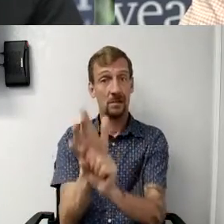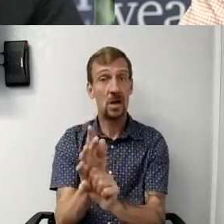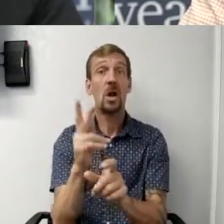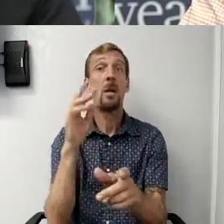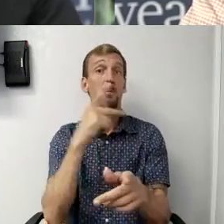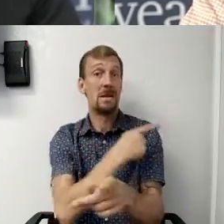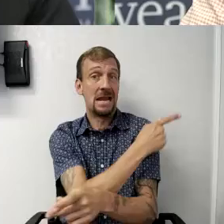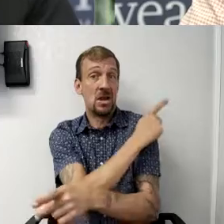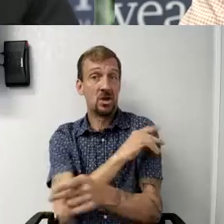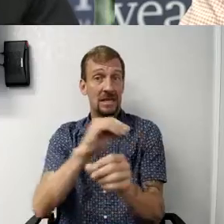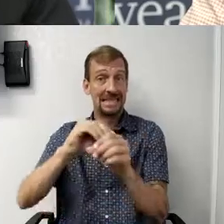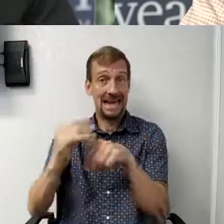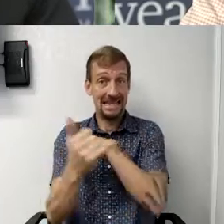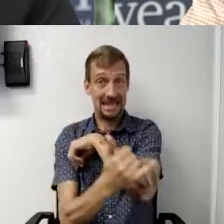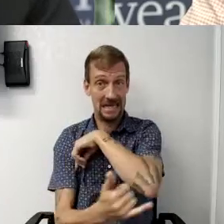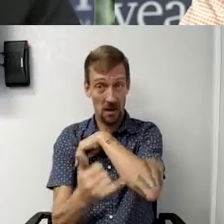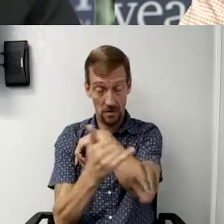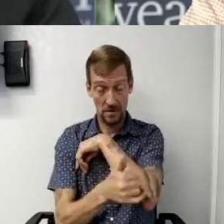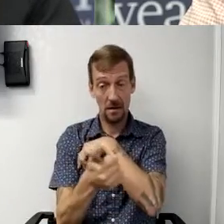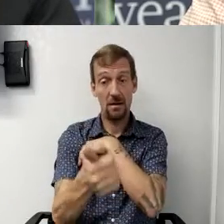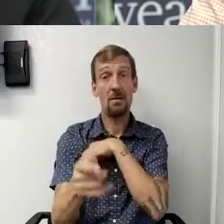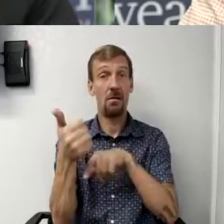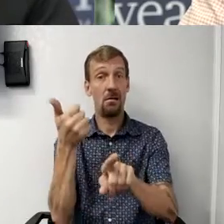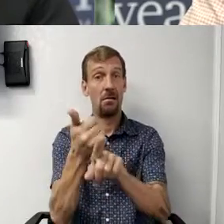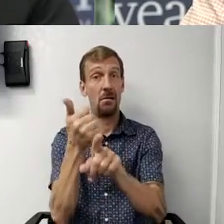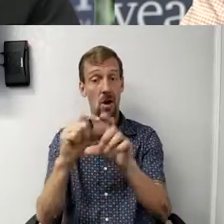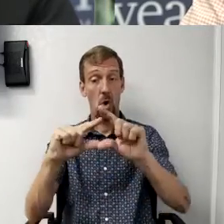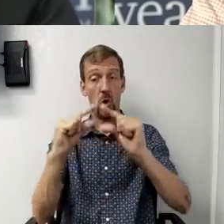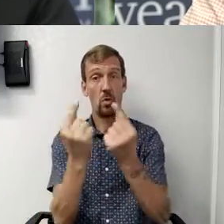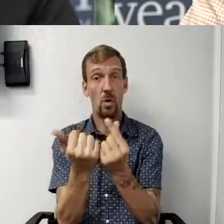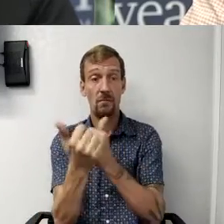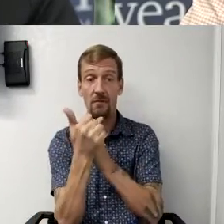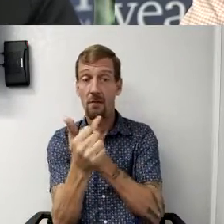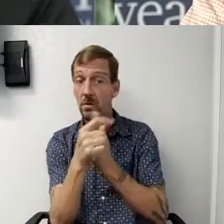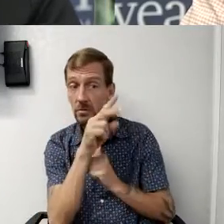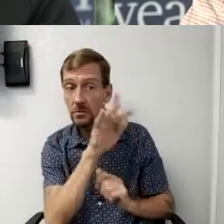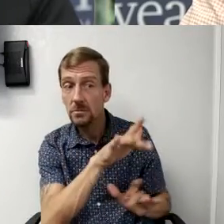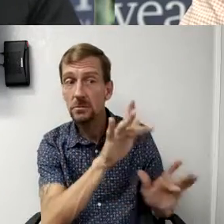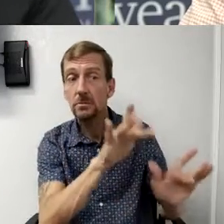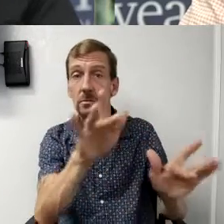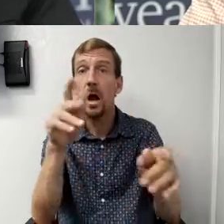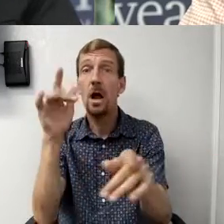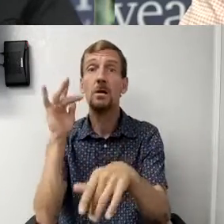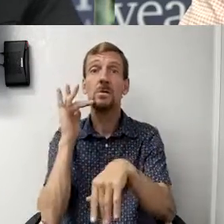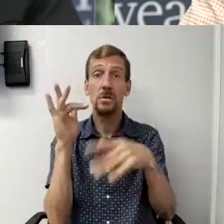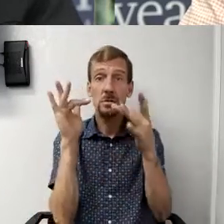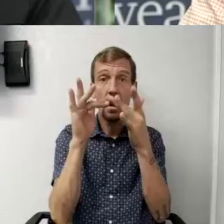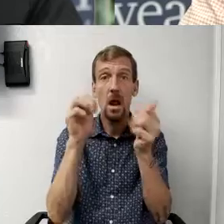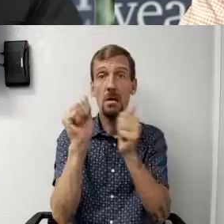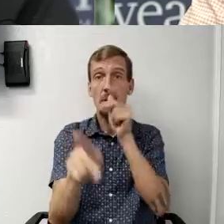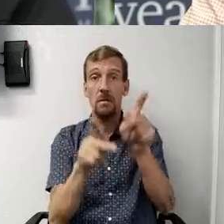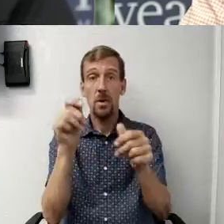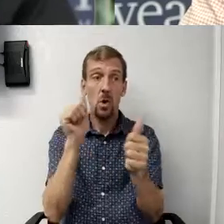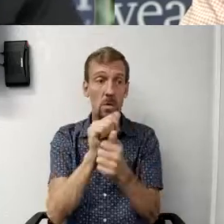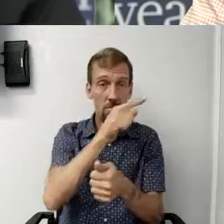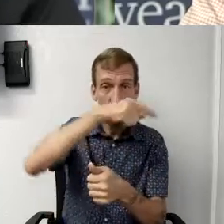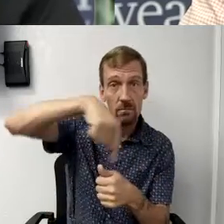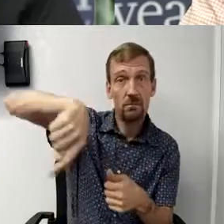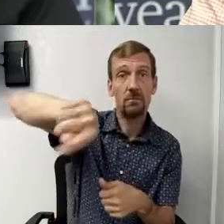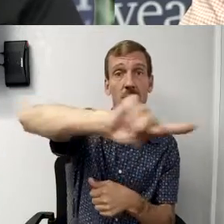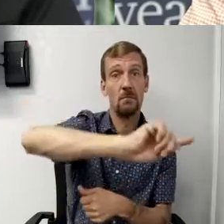county, and they follow up with them at regular intervals. I think there's certain number of days throughout